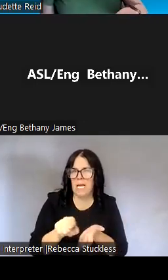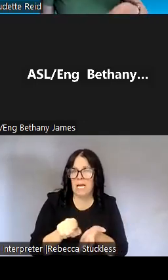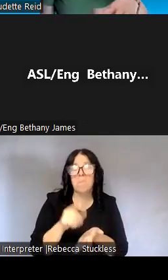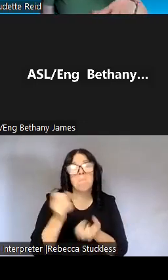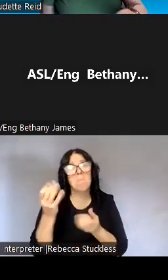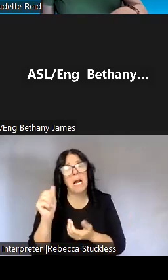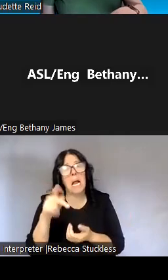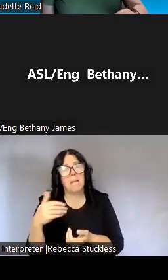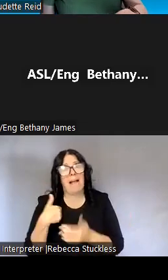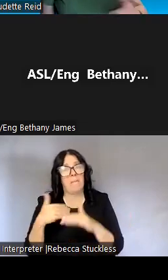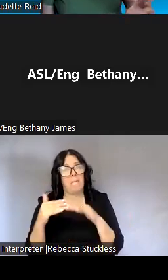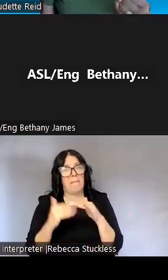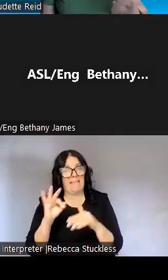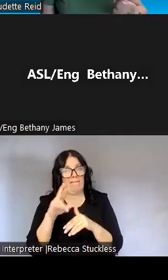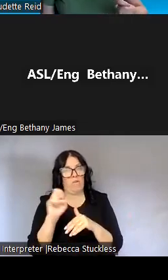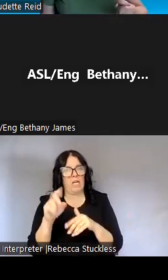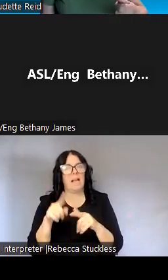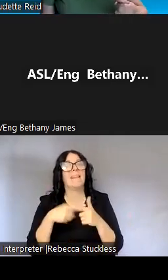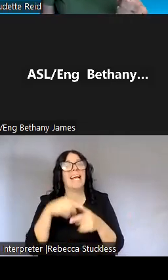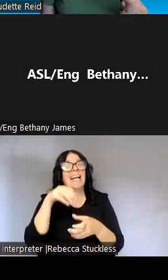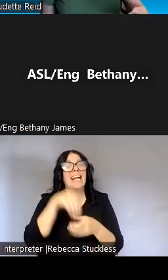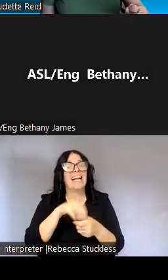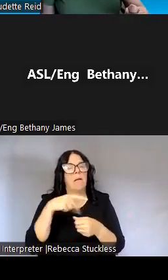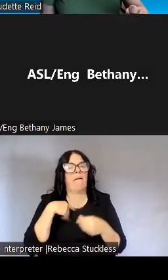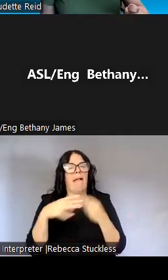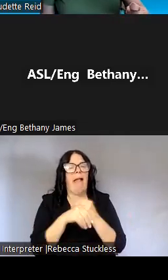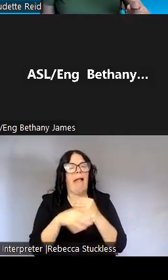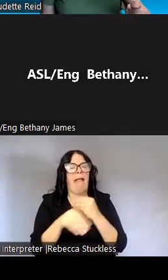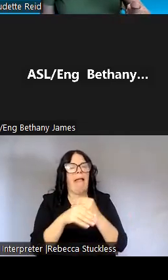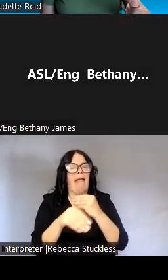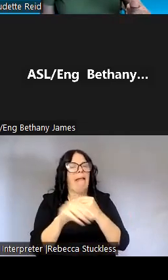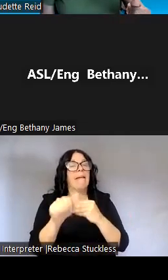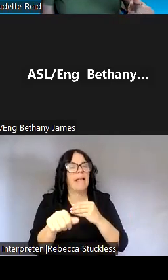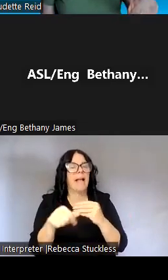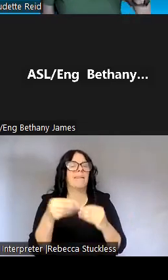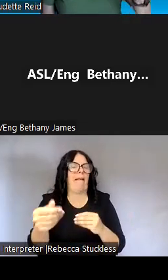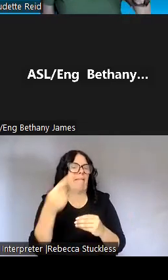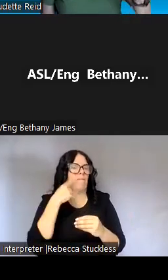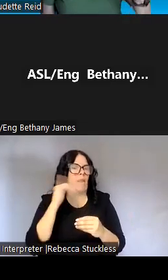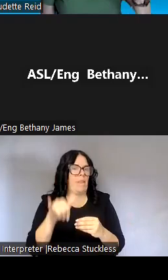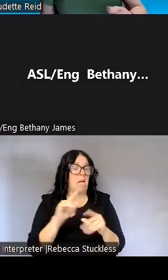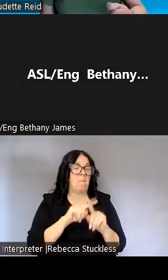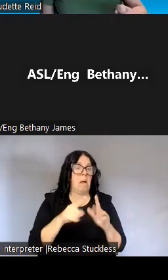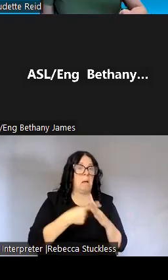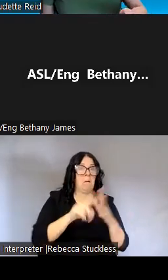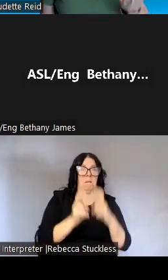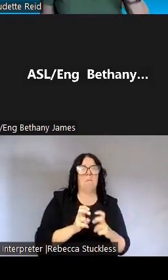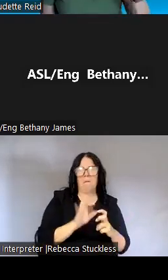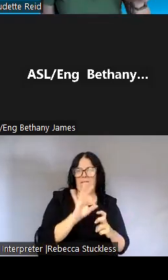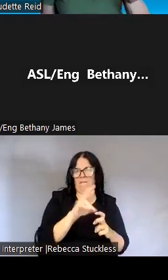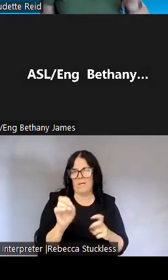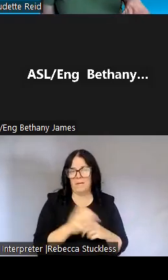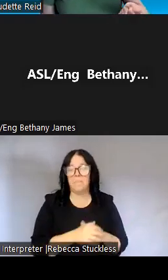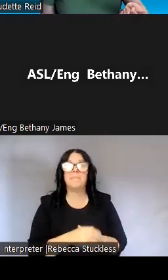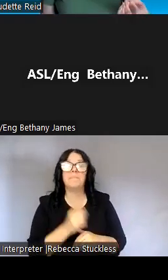more basic free version with in-app purchases available. Now, the state of Michigan